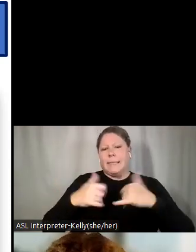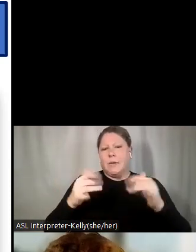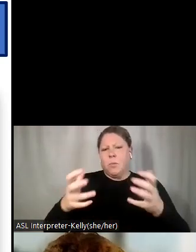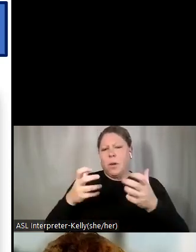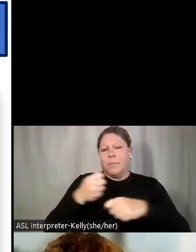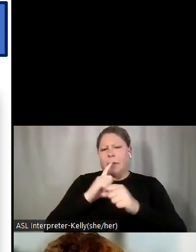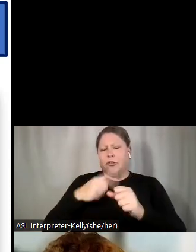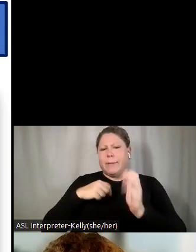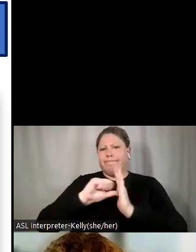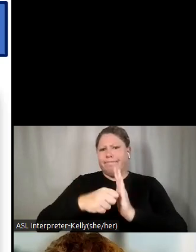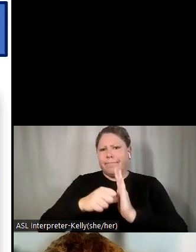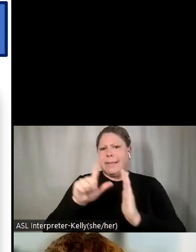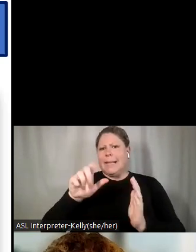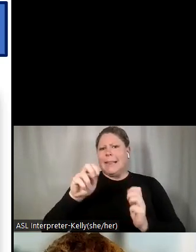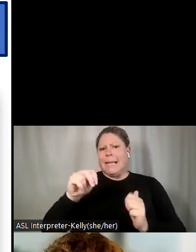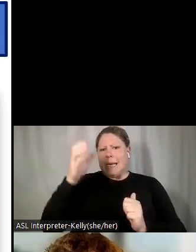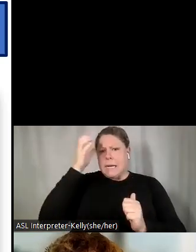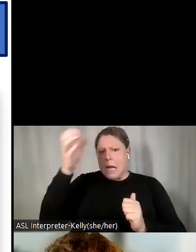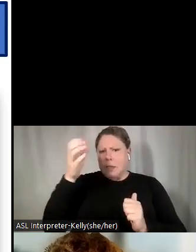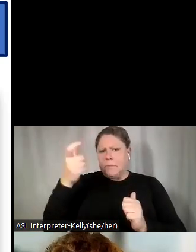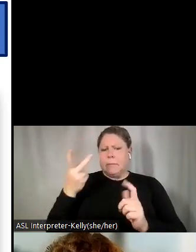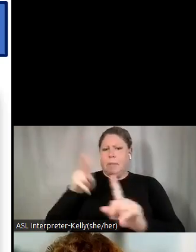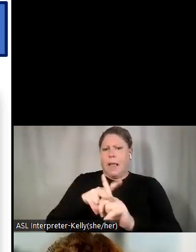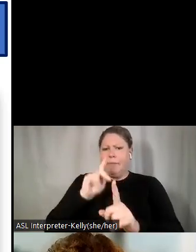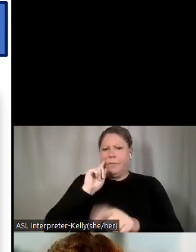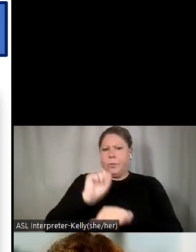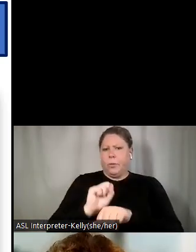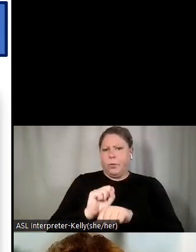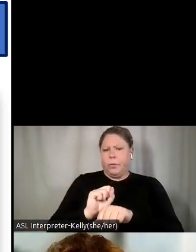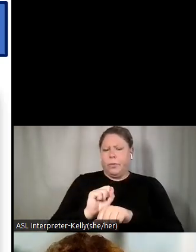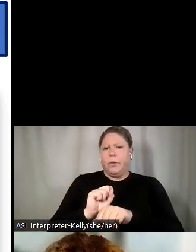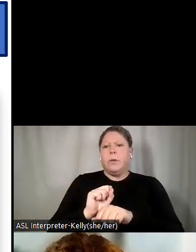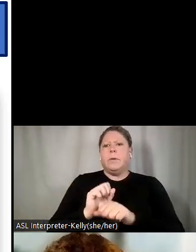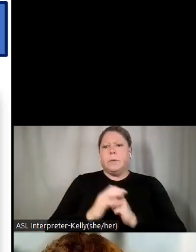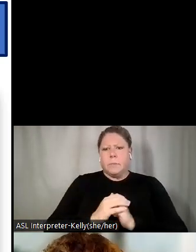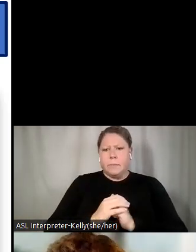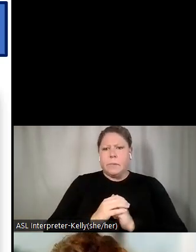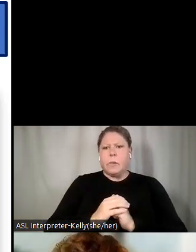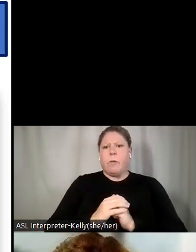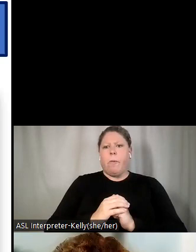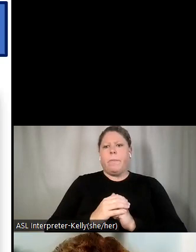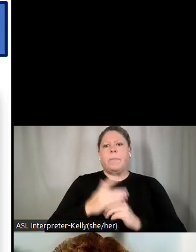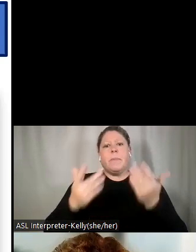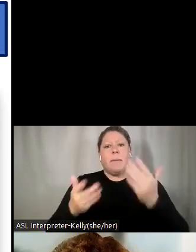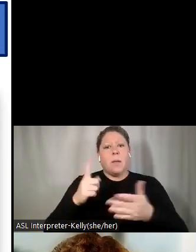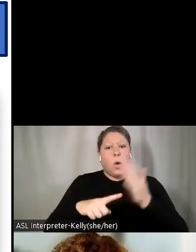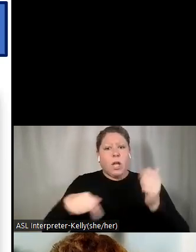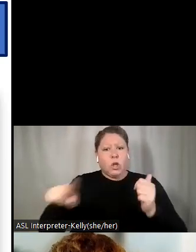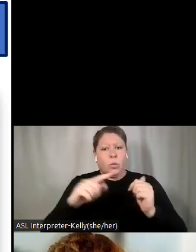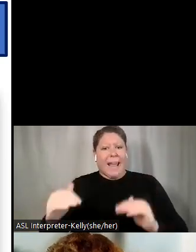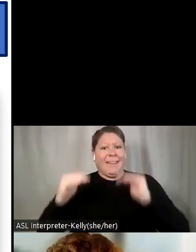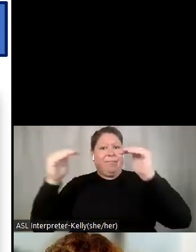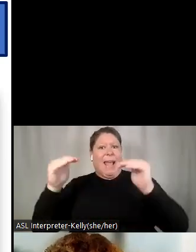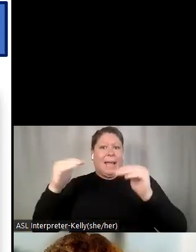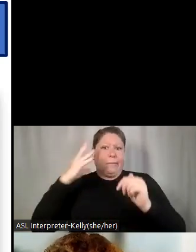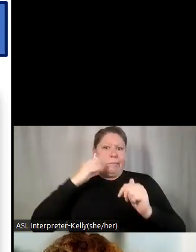that we are applying to the work right now that are what advanced practitioners might consider basic concepts,